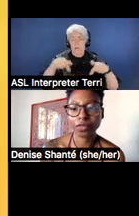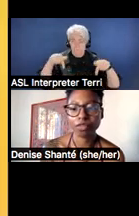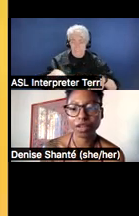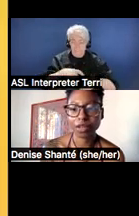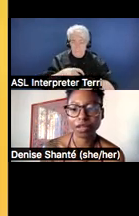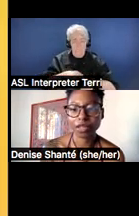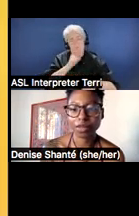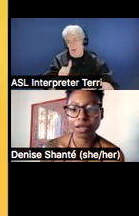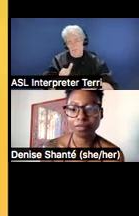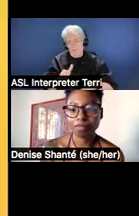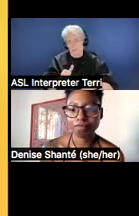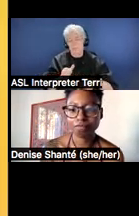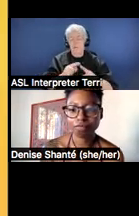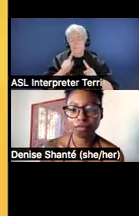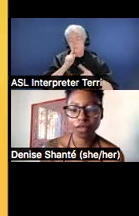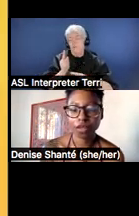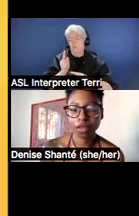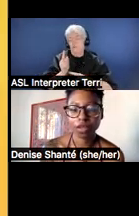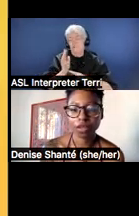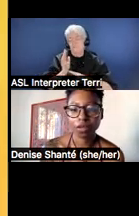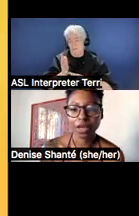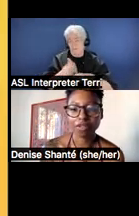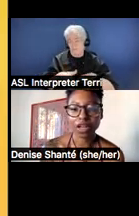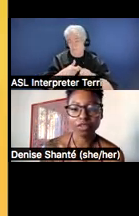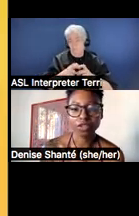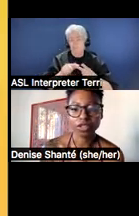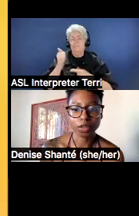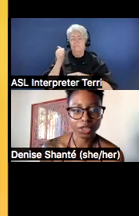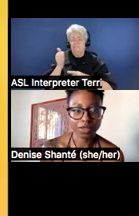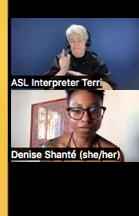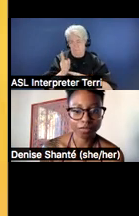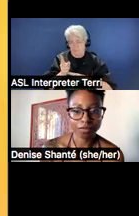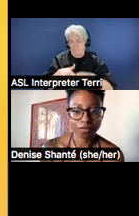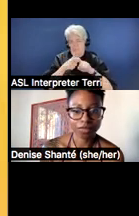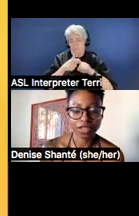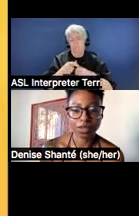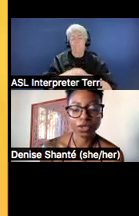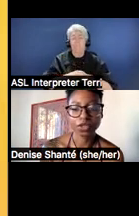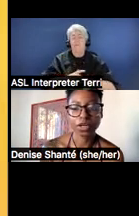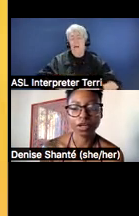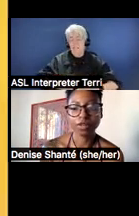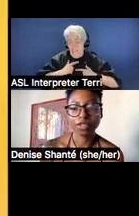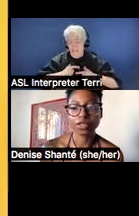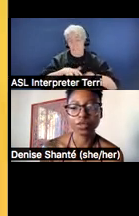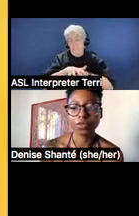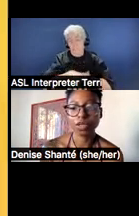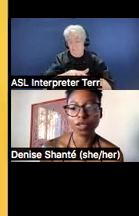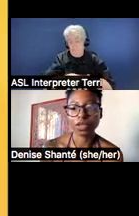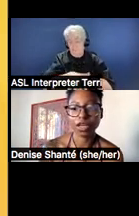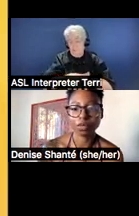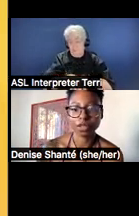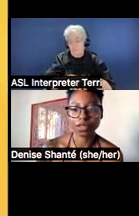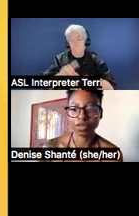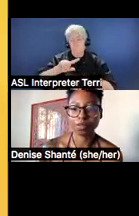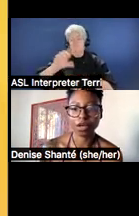break, a 5-minute and a 10-minute. We have live transcription that's been turned on via Zoom, and